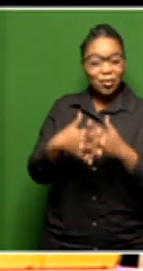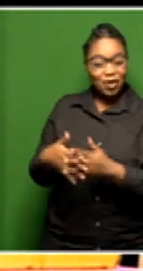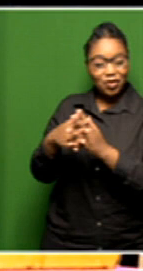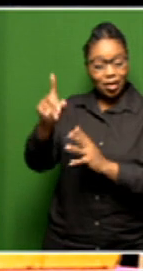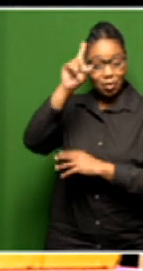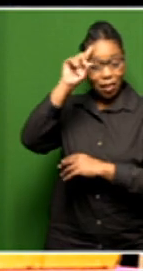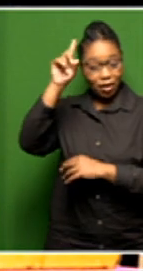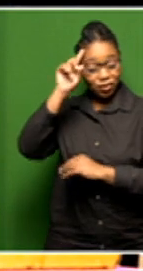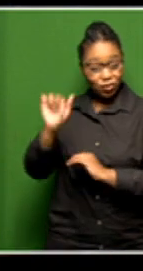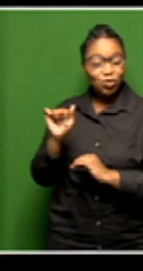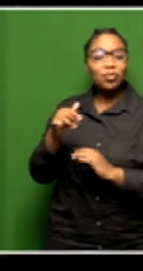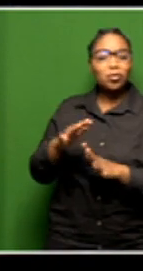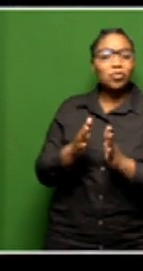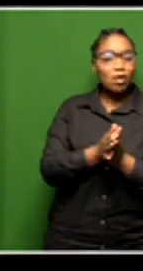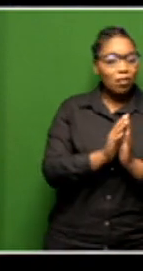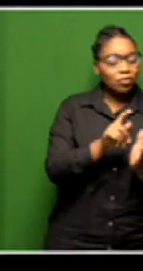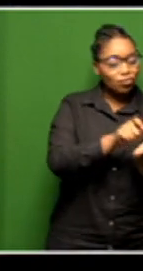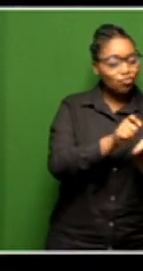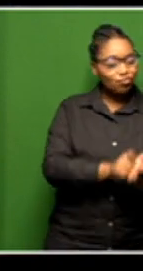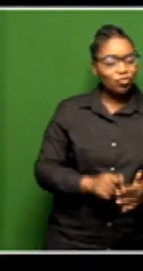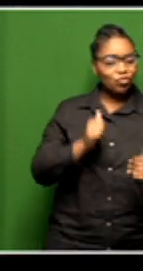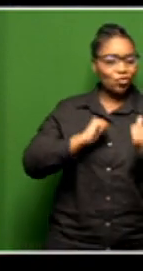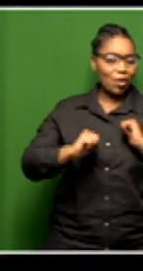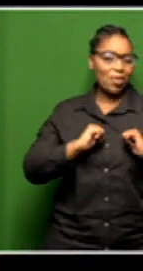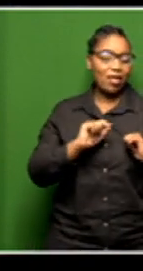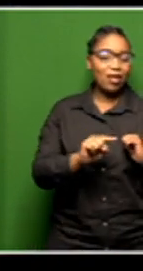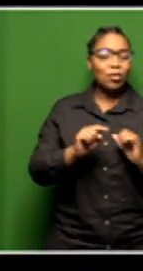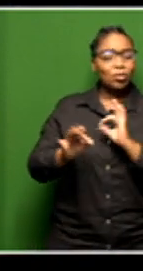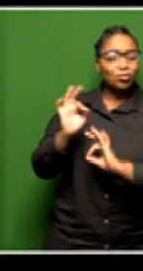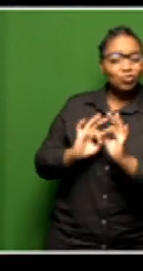asked to write this play, talking to us, that's happening at the UJ Theatre.